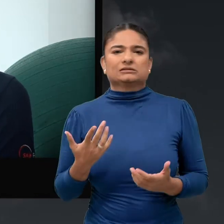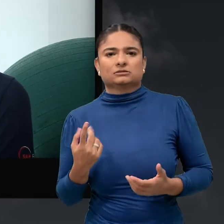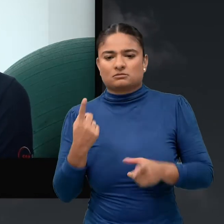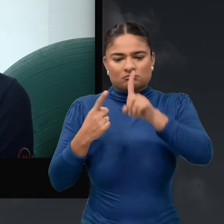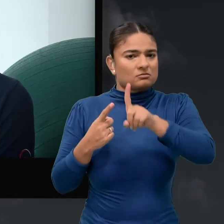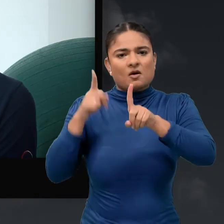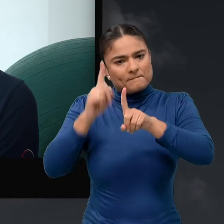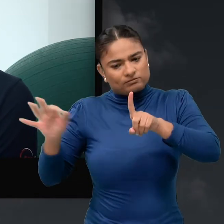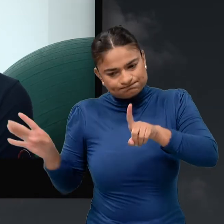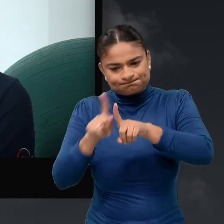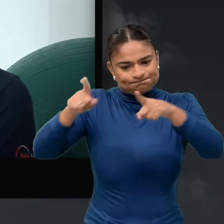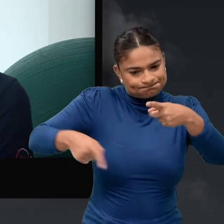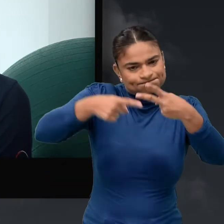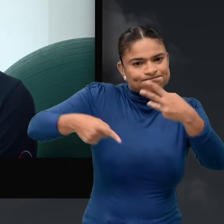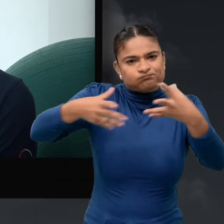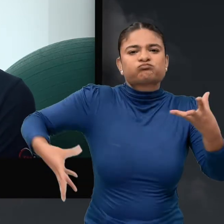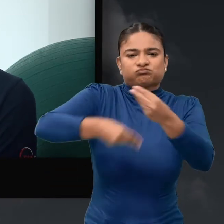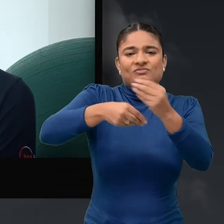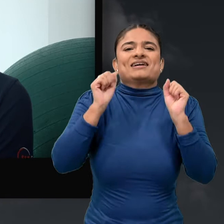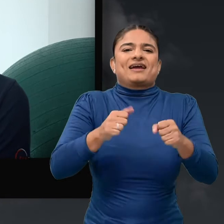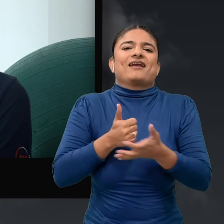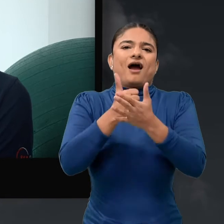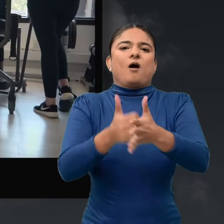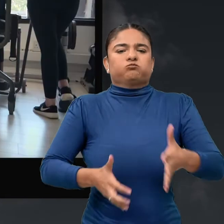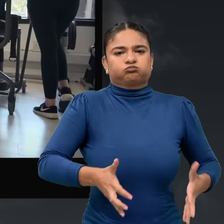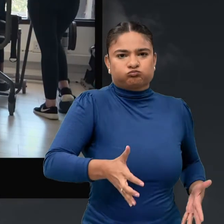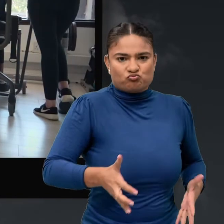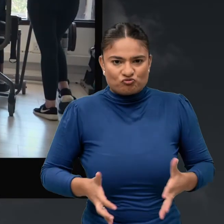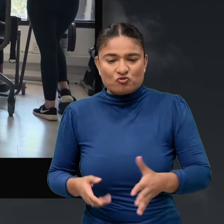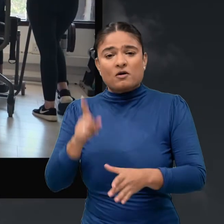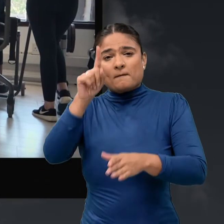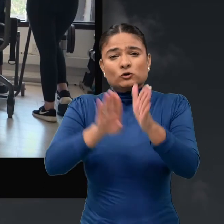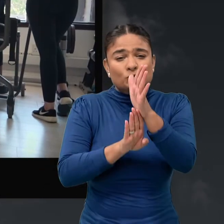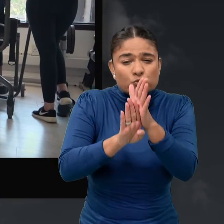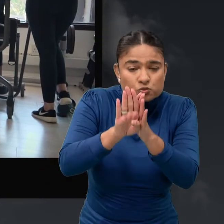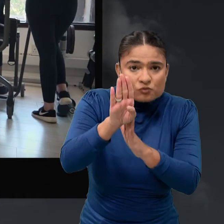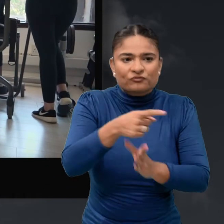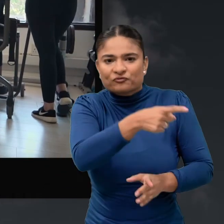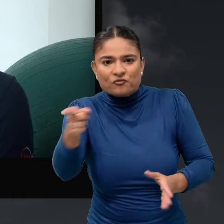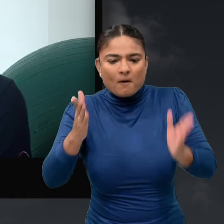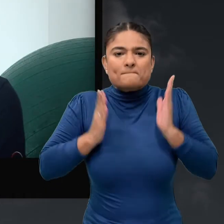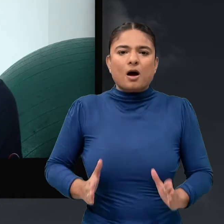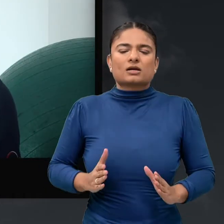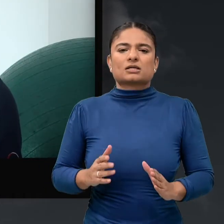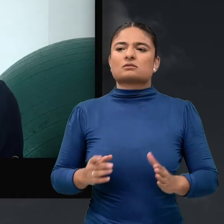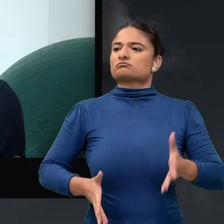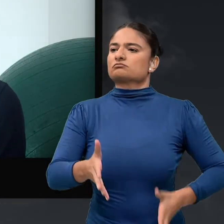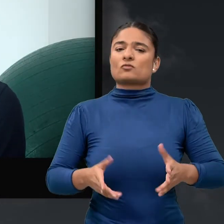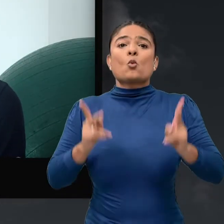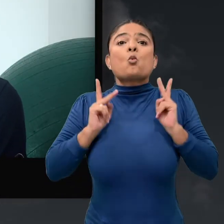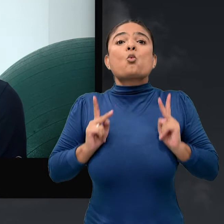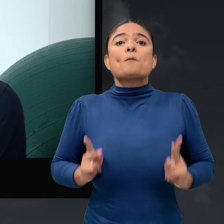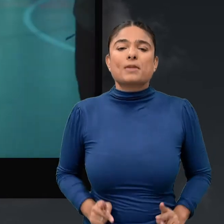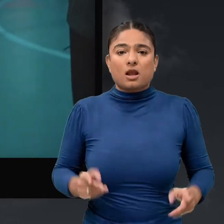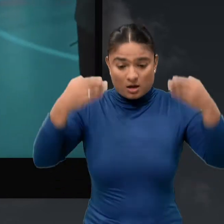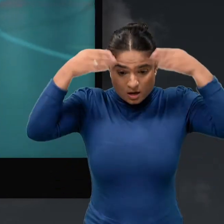life. We need to improve every single aspect of their life. We're improving them as a human rather than just their